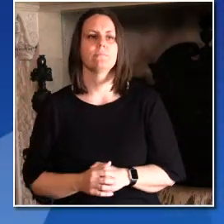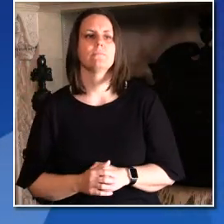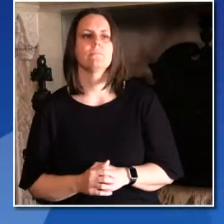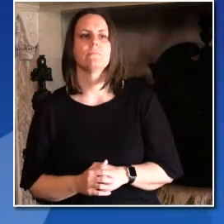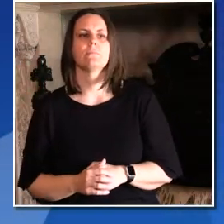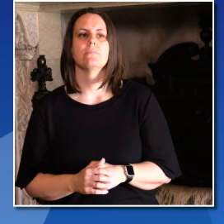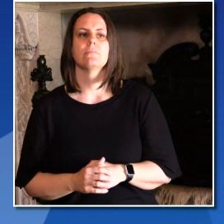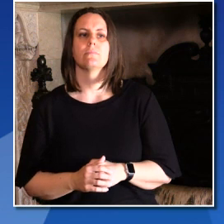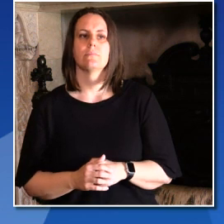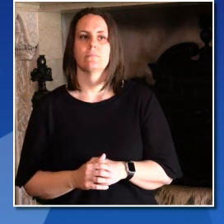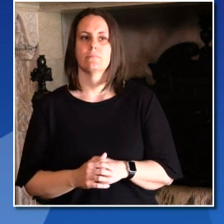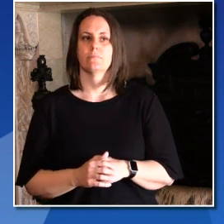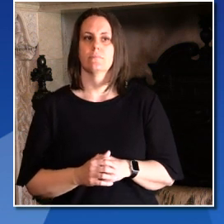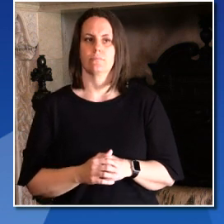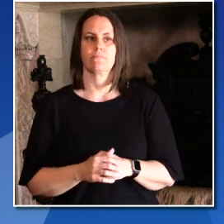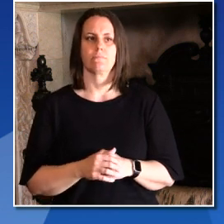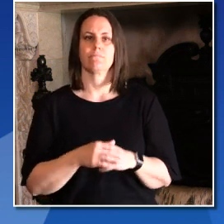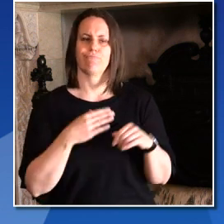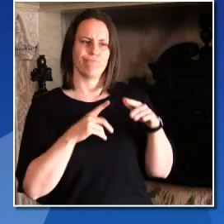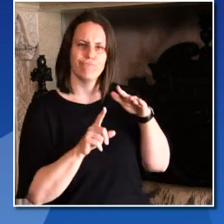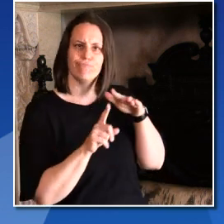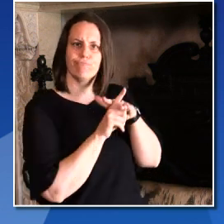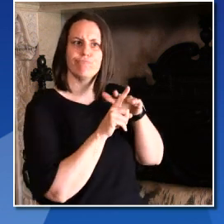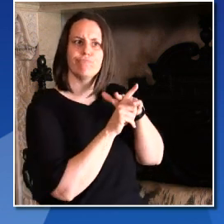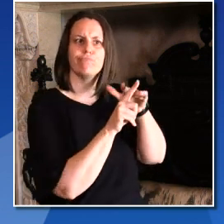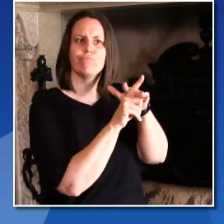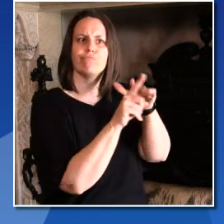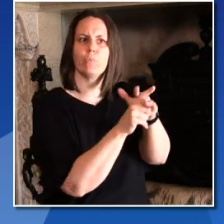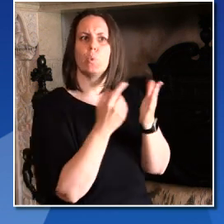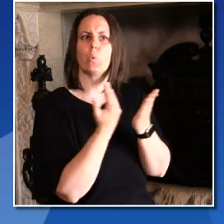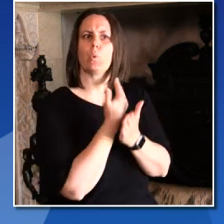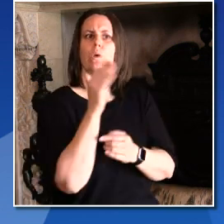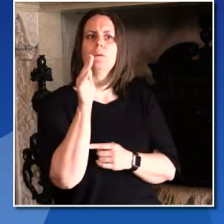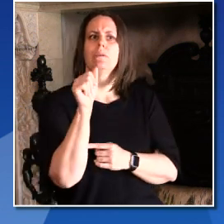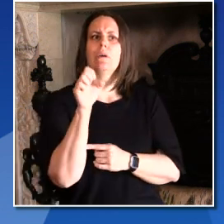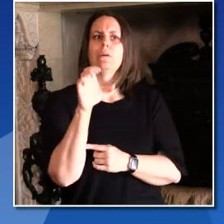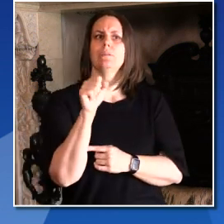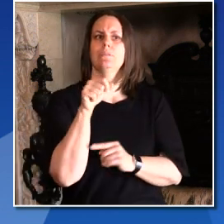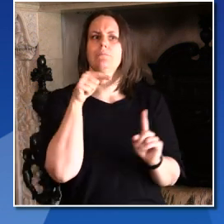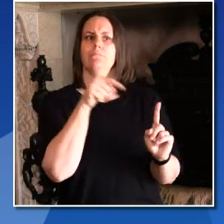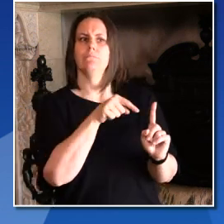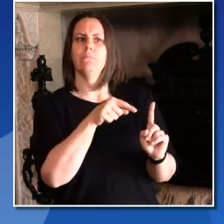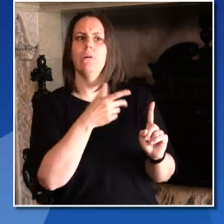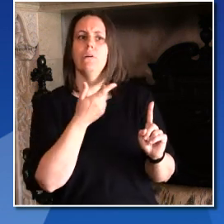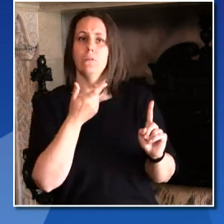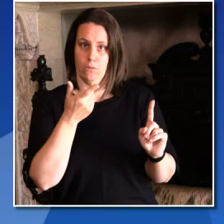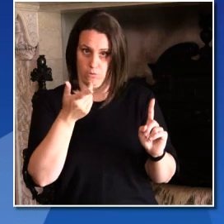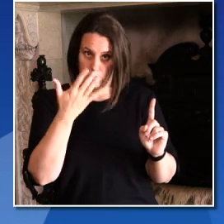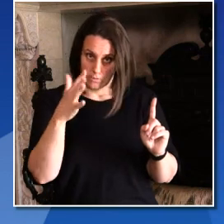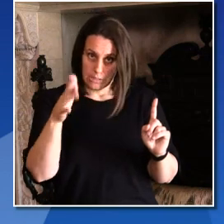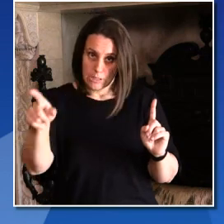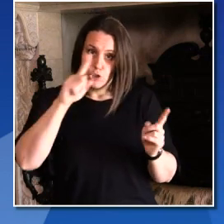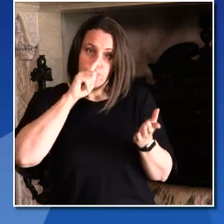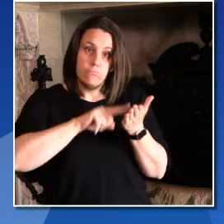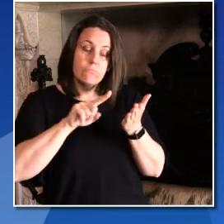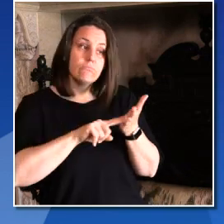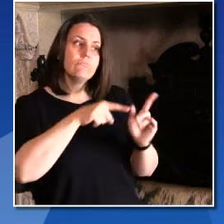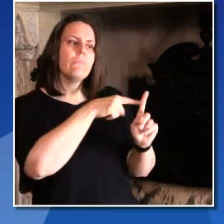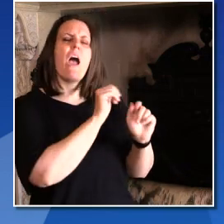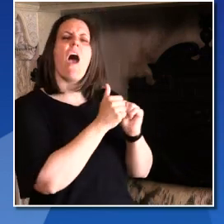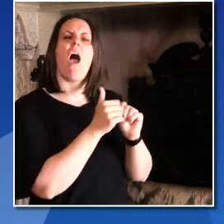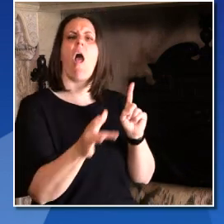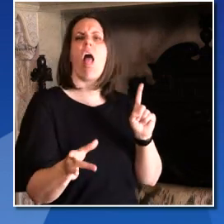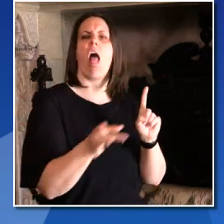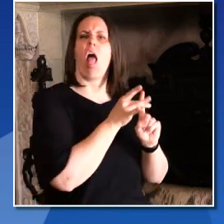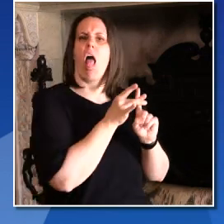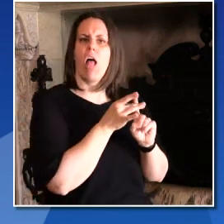in Wisconsin, do you do some investigation to determine how the person may have contracted the virus? And that's really a little bit about the